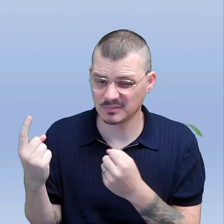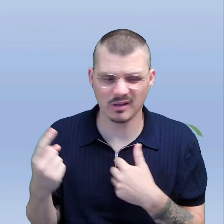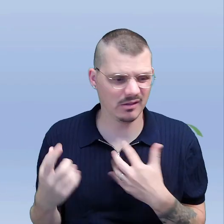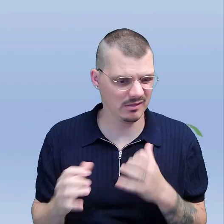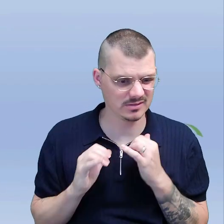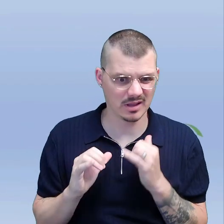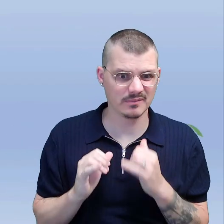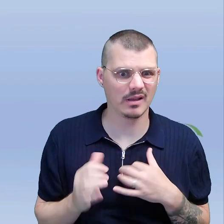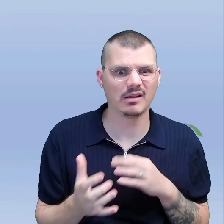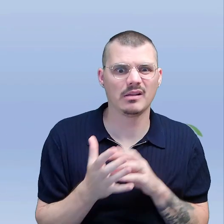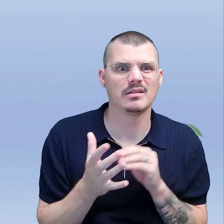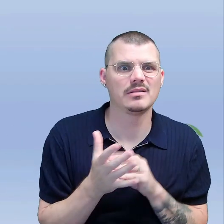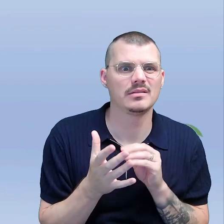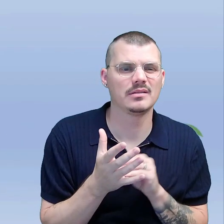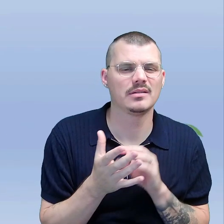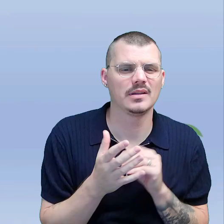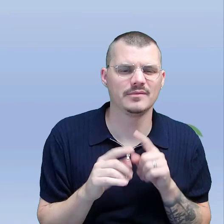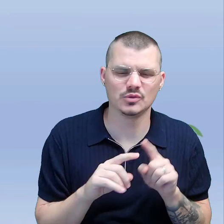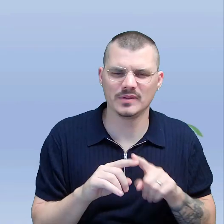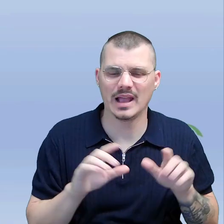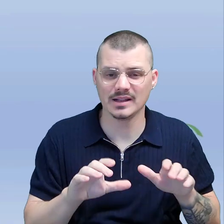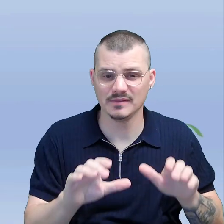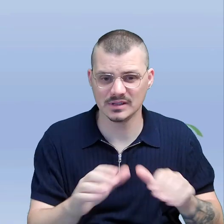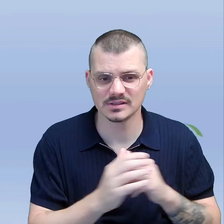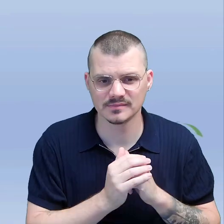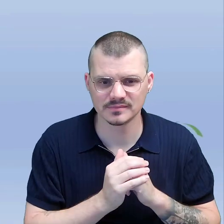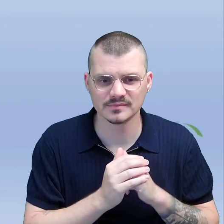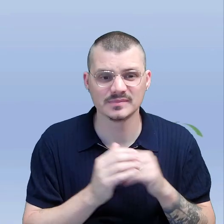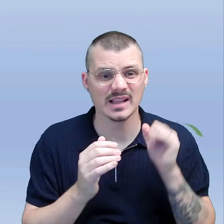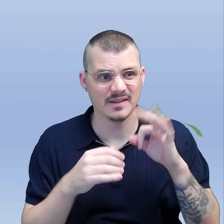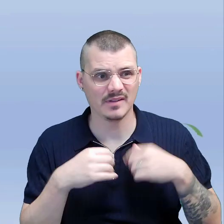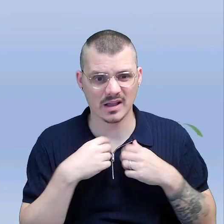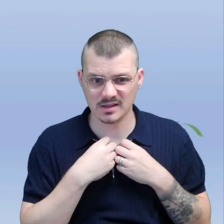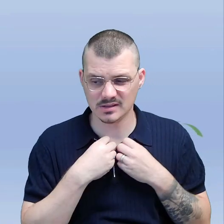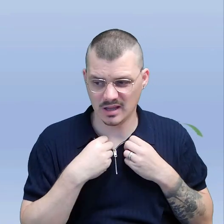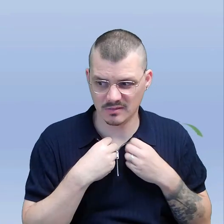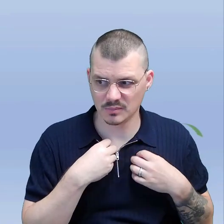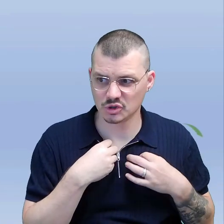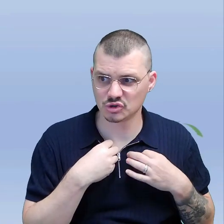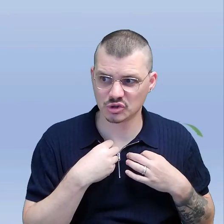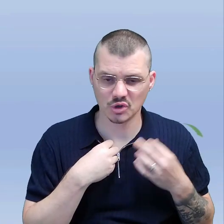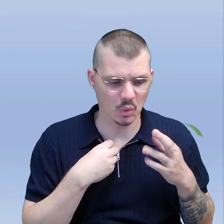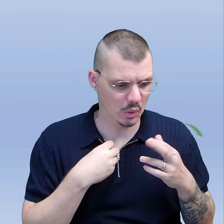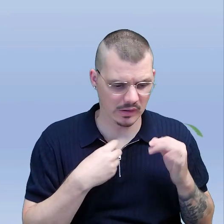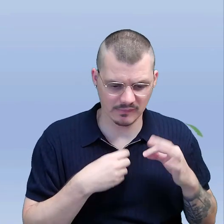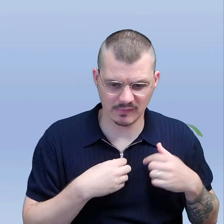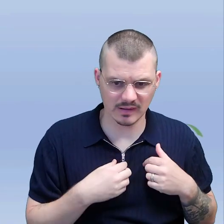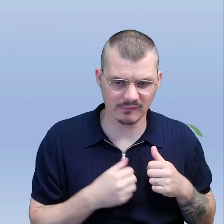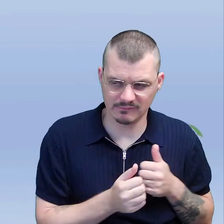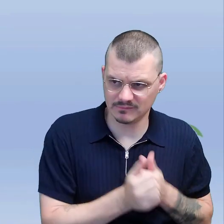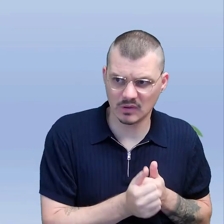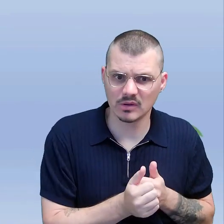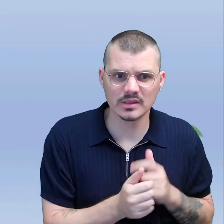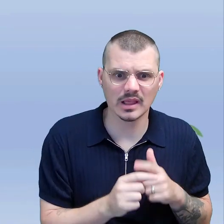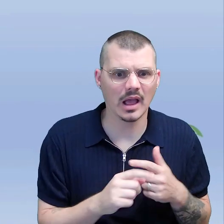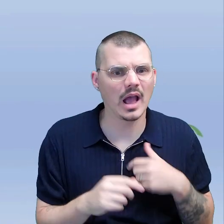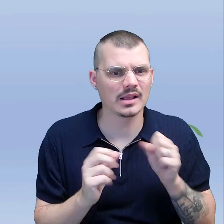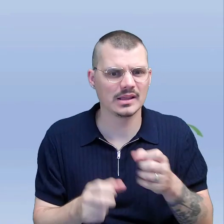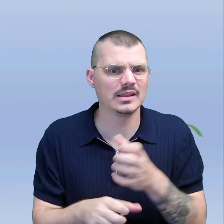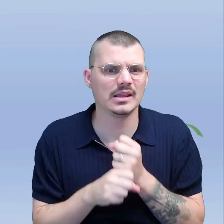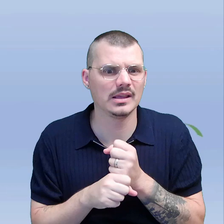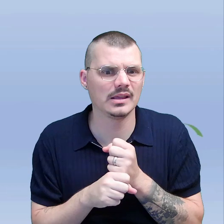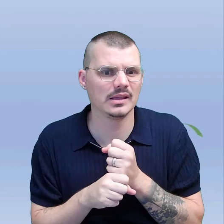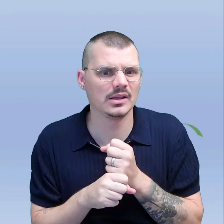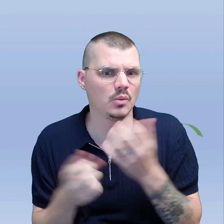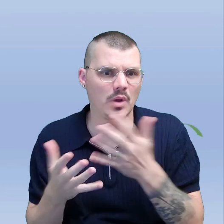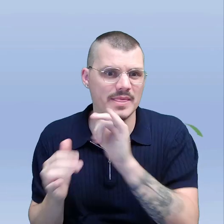that person got from the various activities. Okay, if I tear my shirt like this and do like this, then